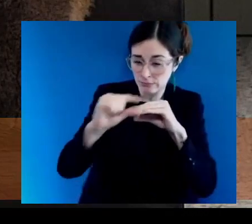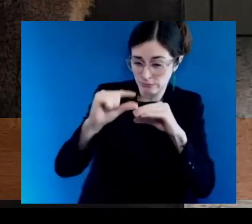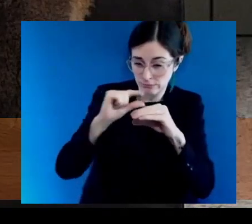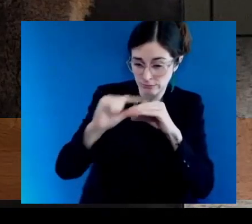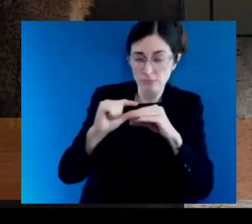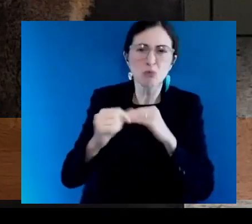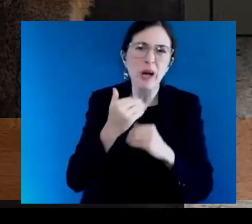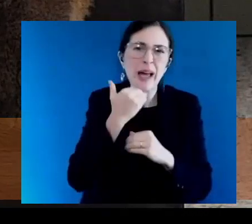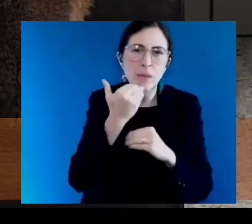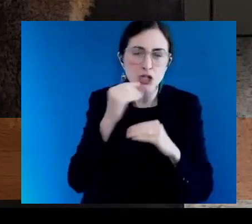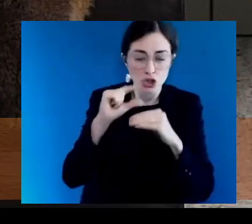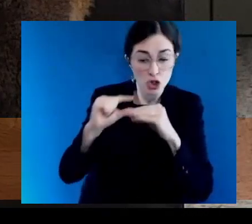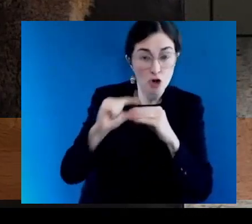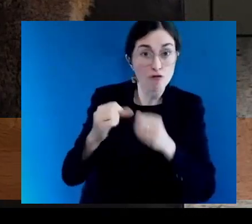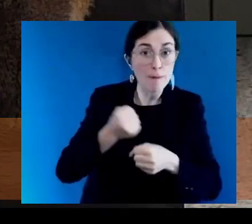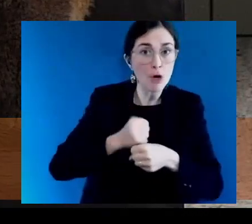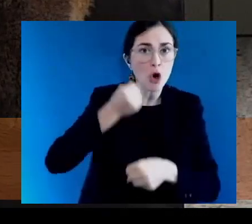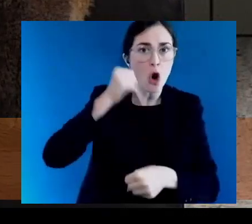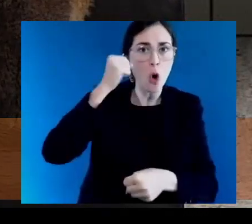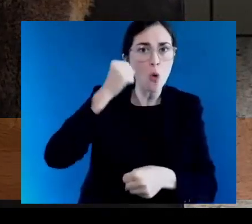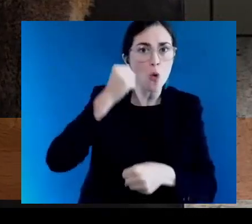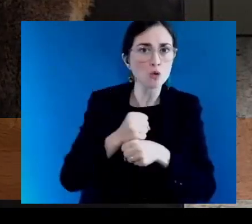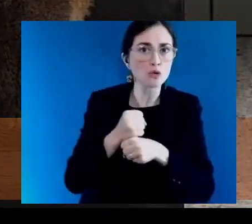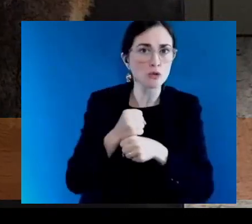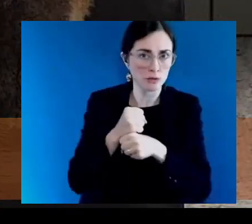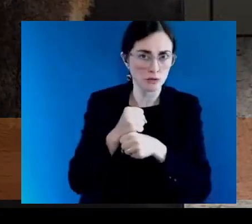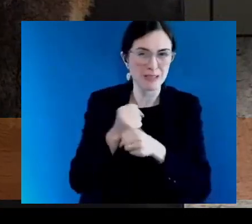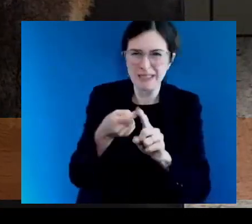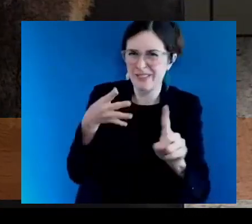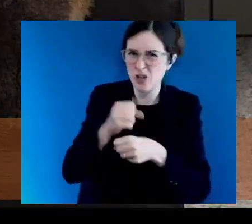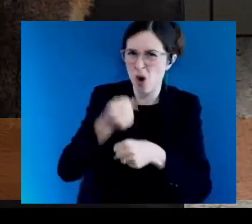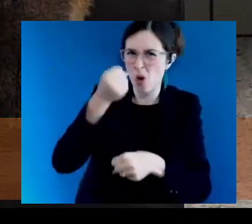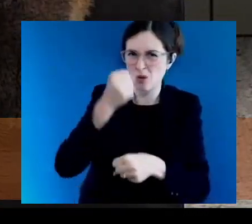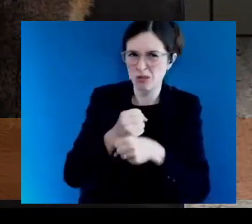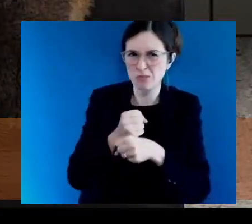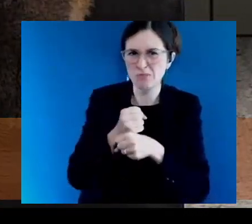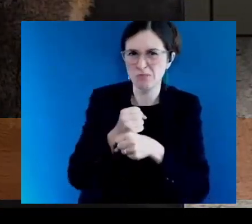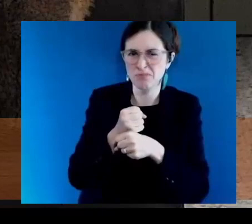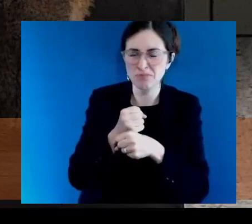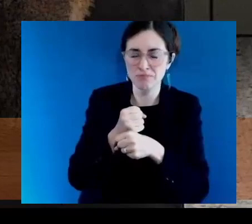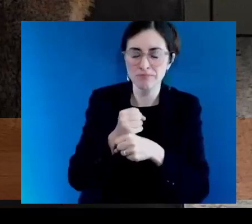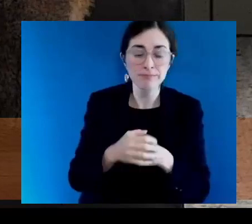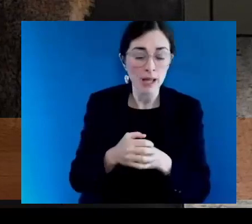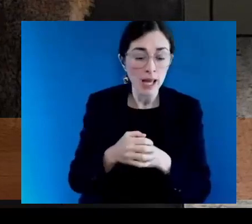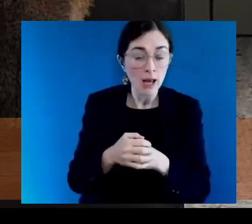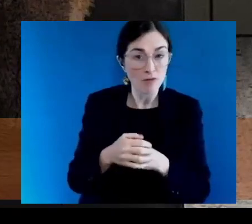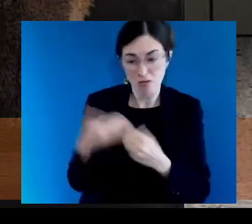gold royalty was introduced some 3 and a bit years ago? Certainly.